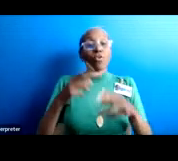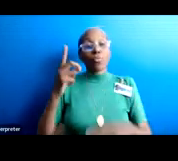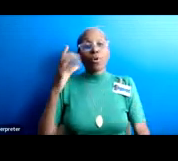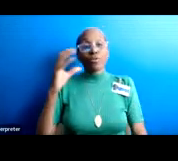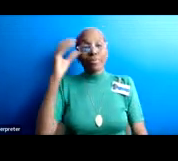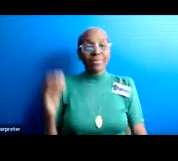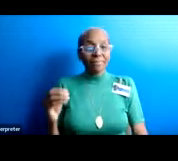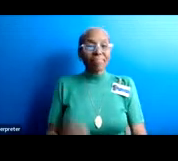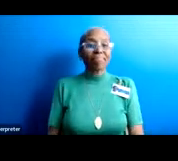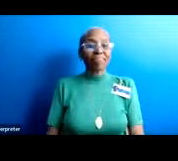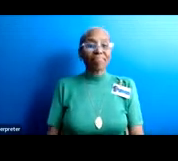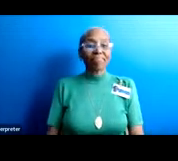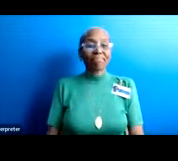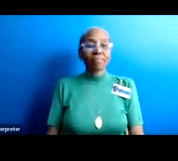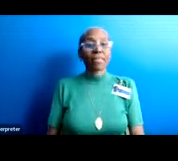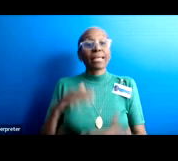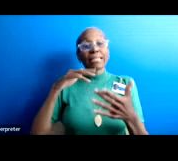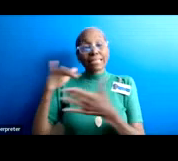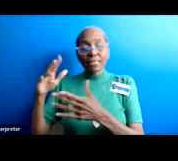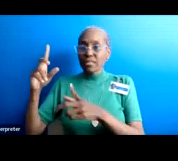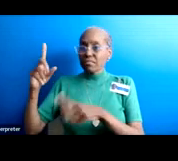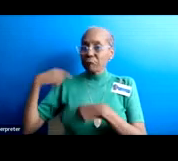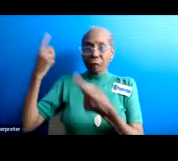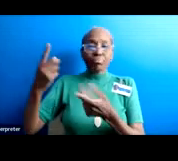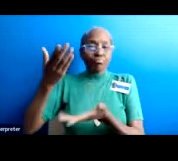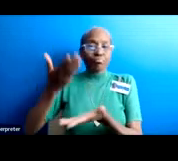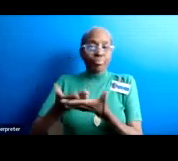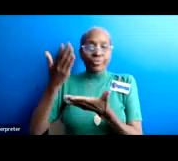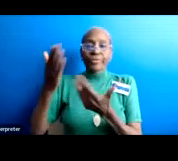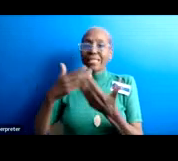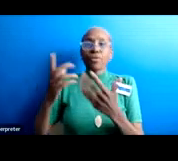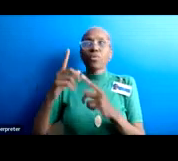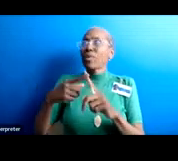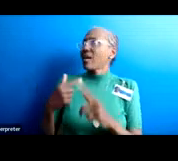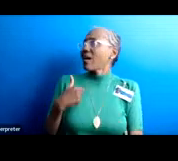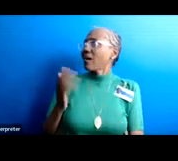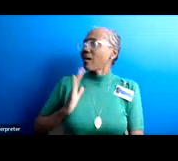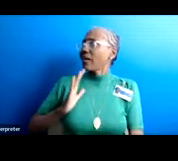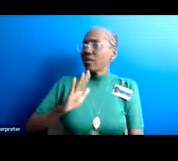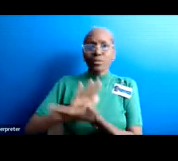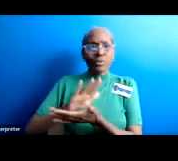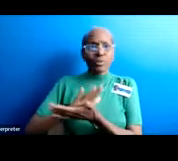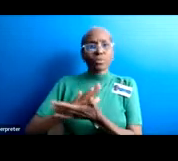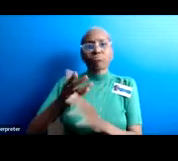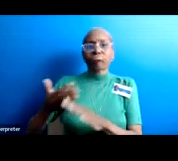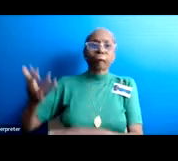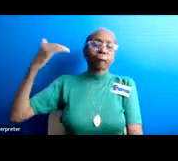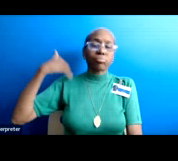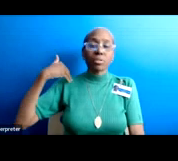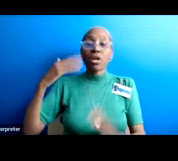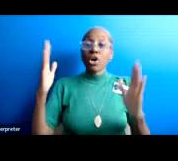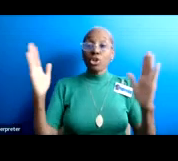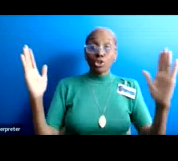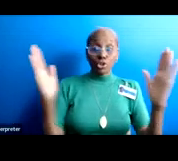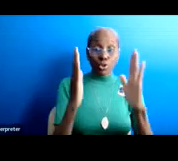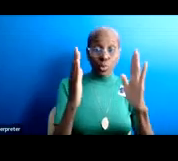100%. Studies have long shown, even when I was in school a long time ago, that short